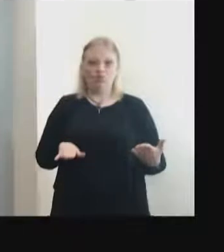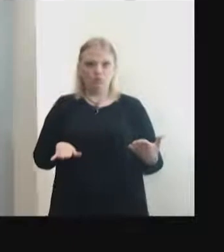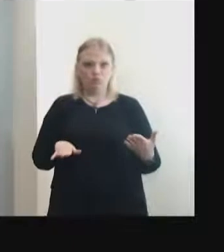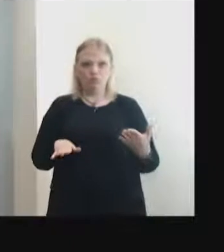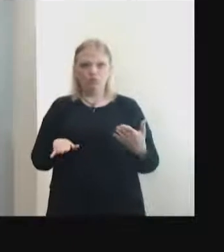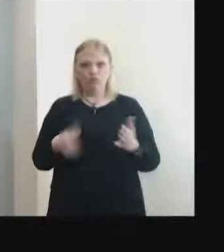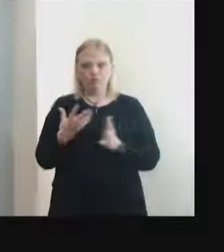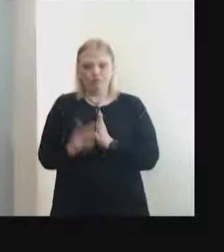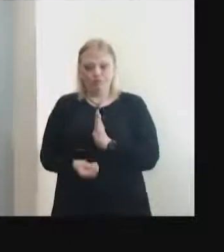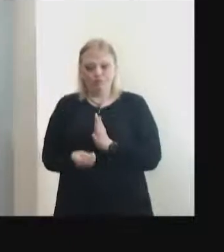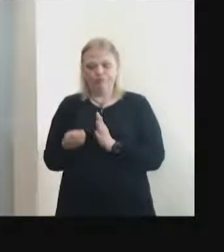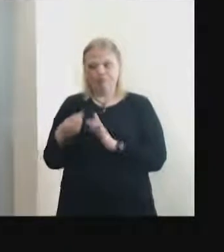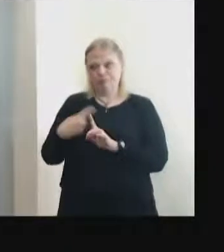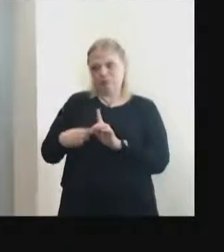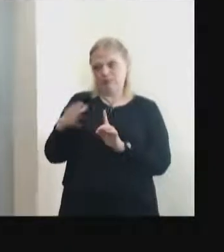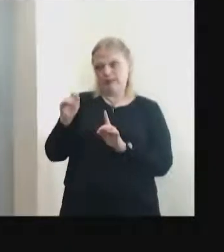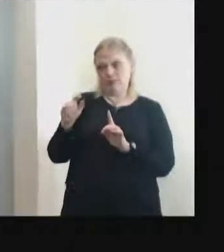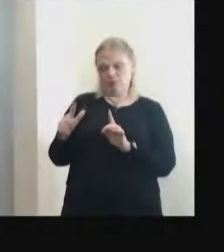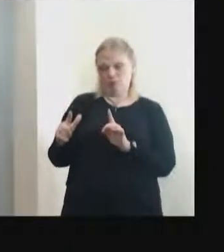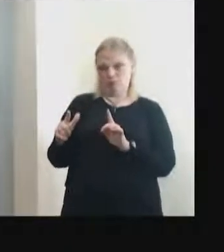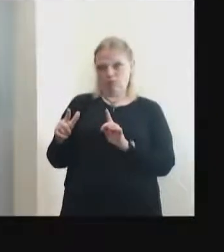this past month of April,